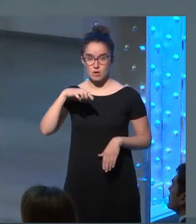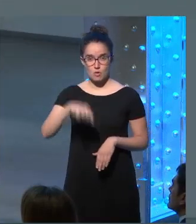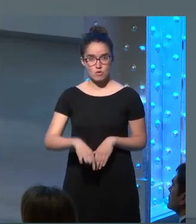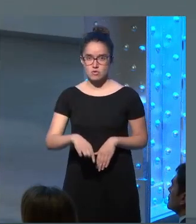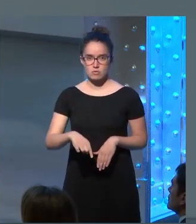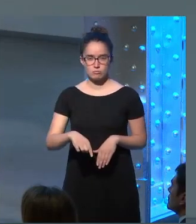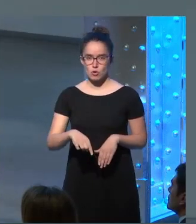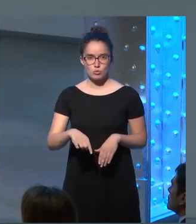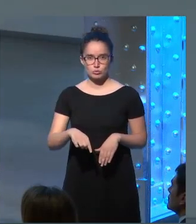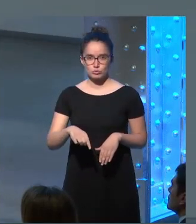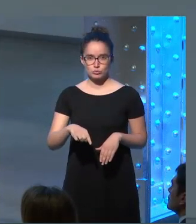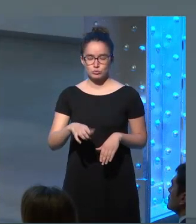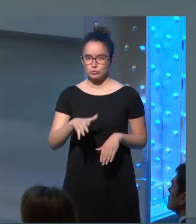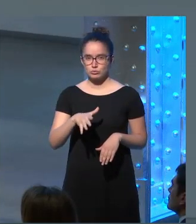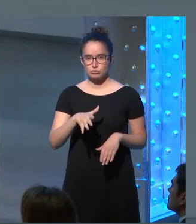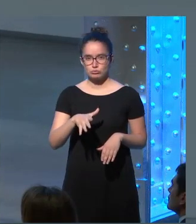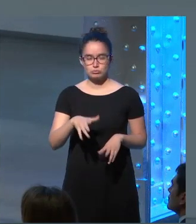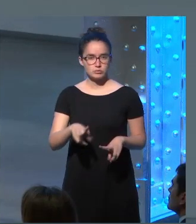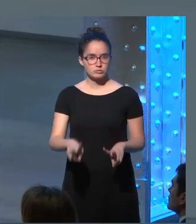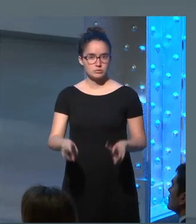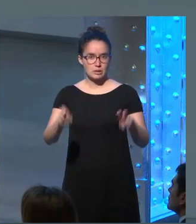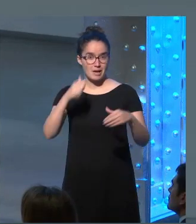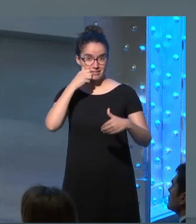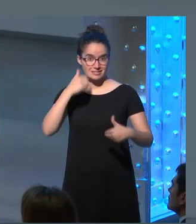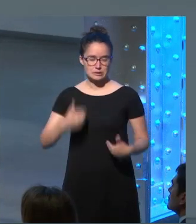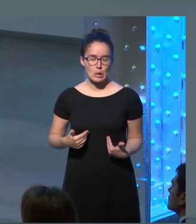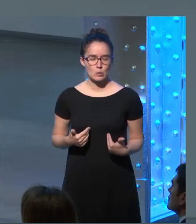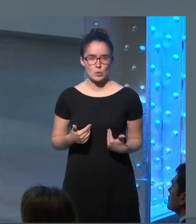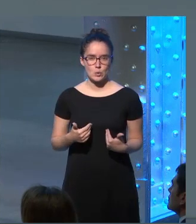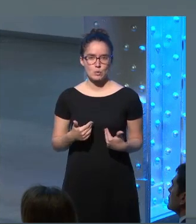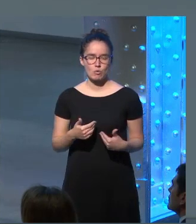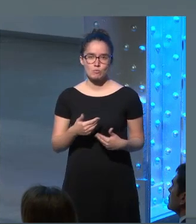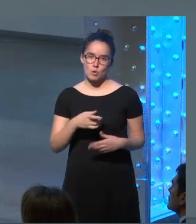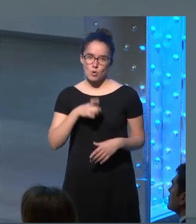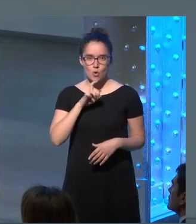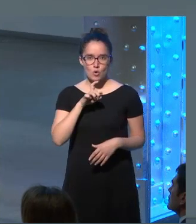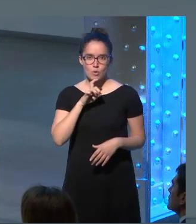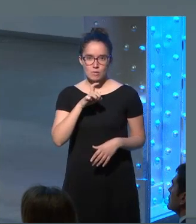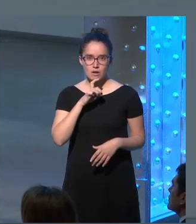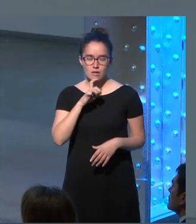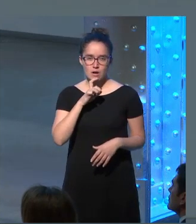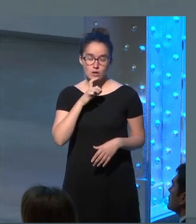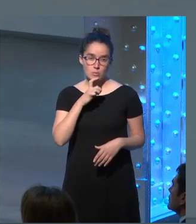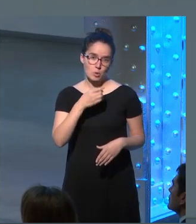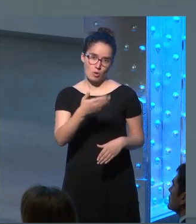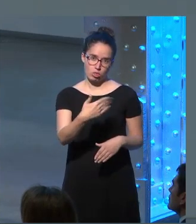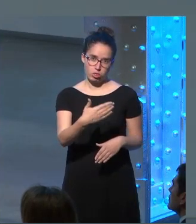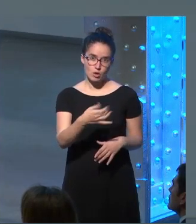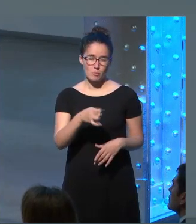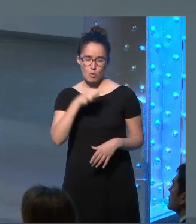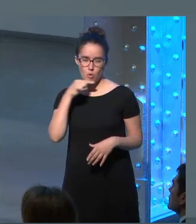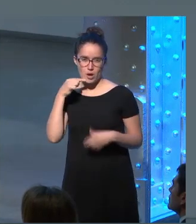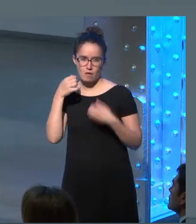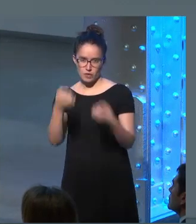last year, but unfortunately for a health issue,